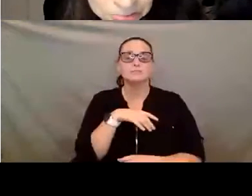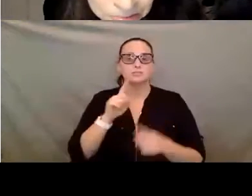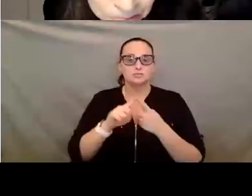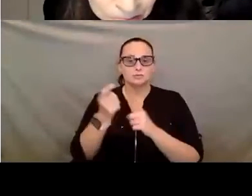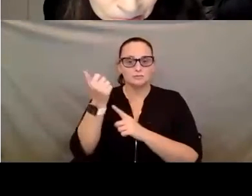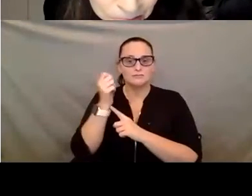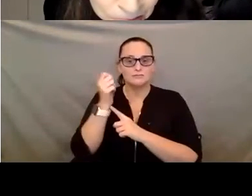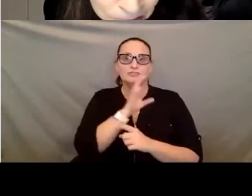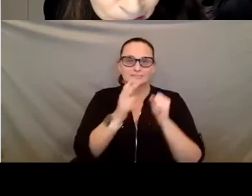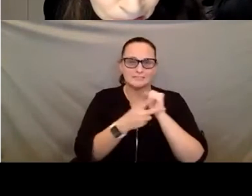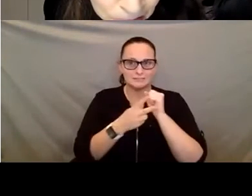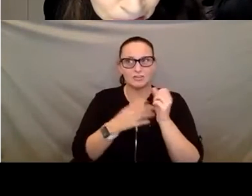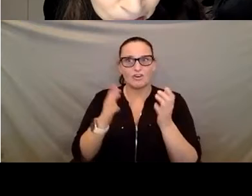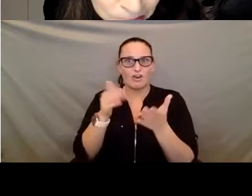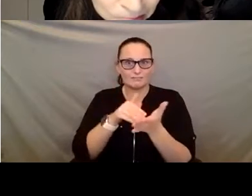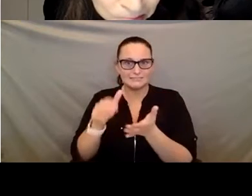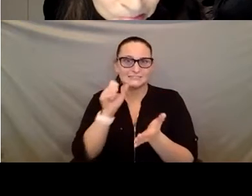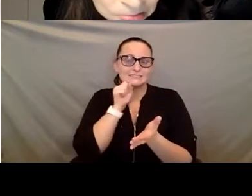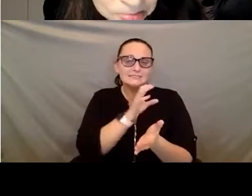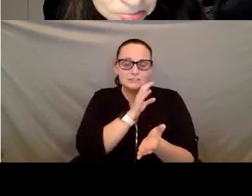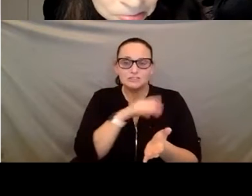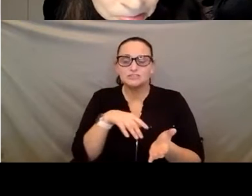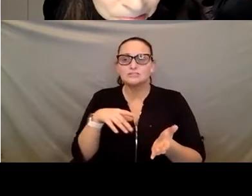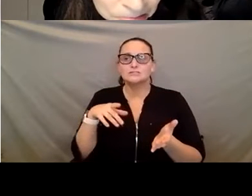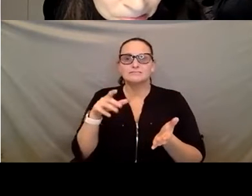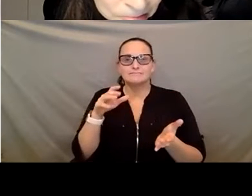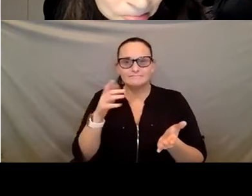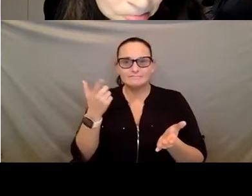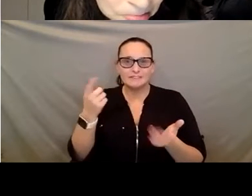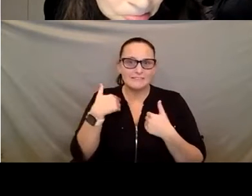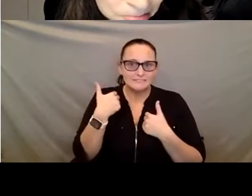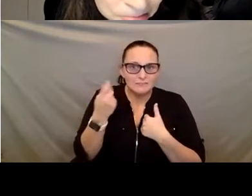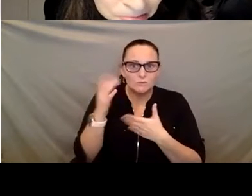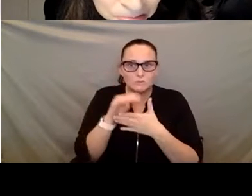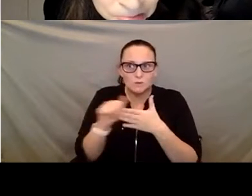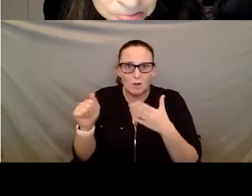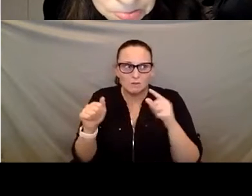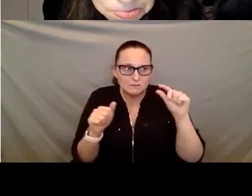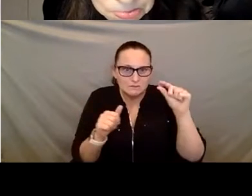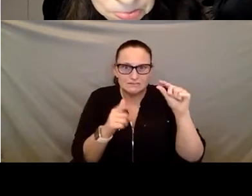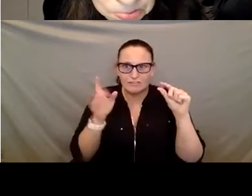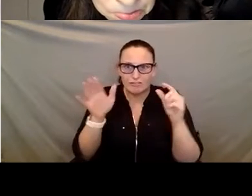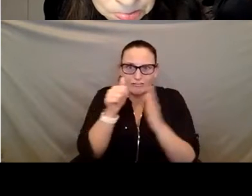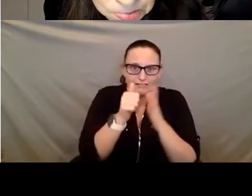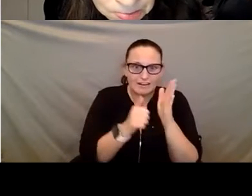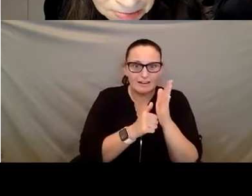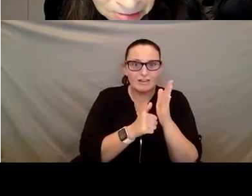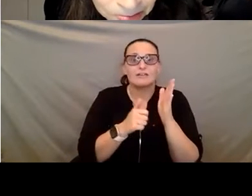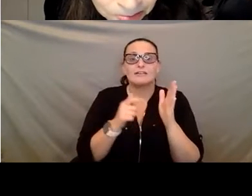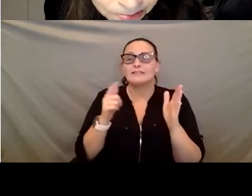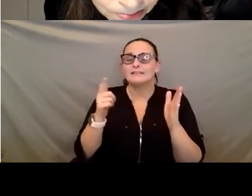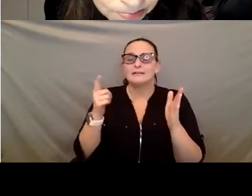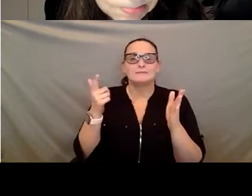senior savings, because oftentimes seniors, if they had a few dollars in their account, they sometimes